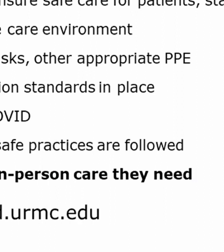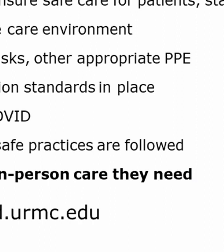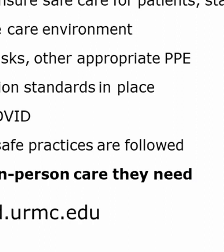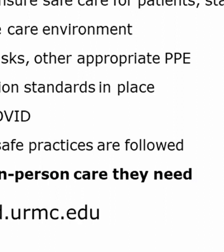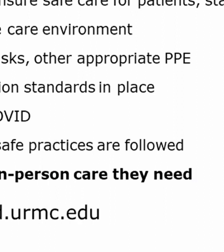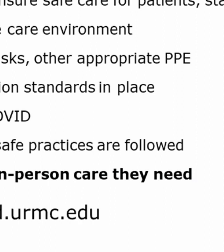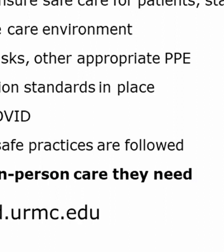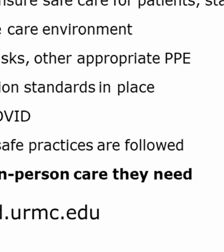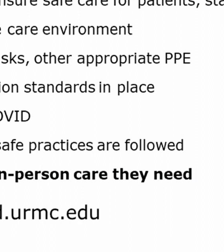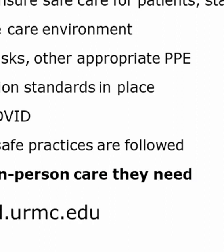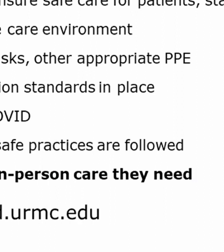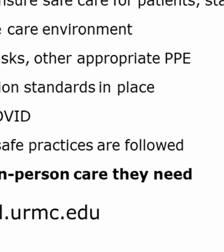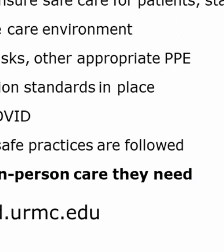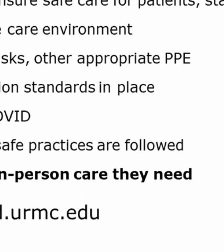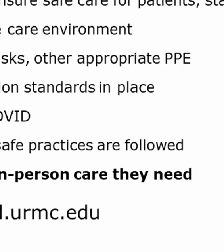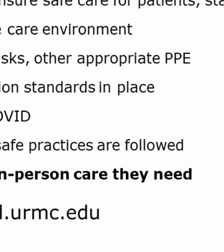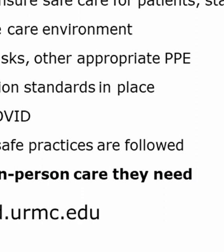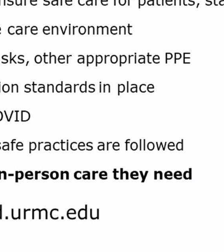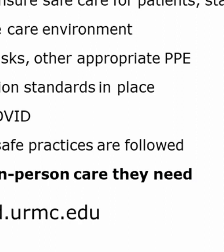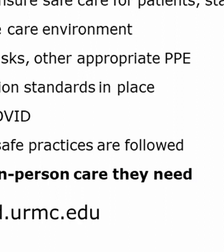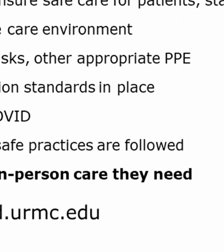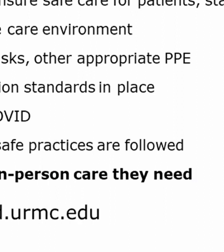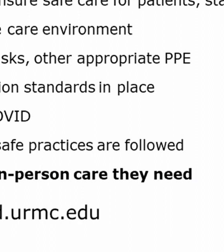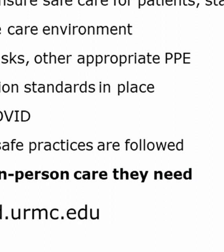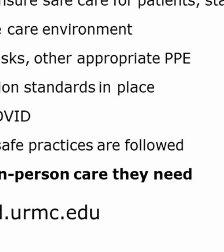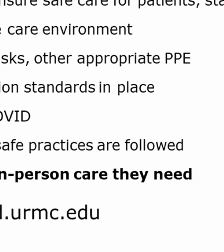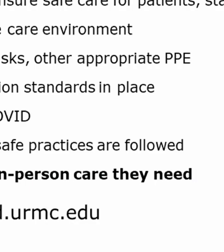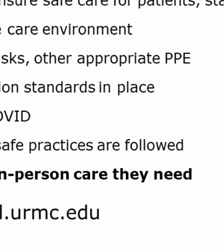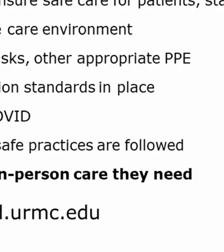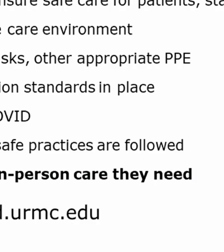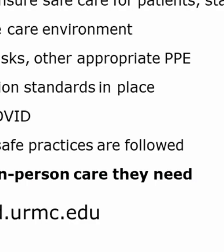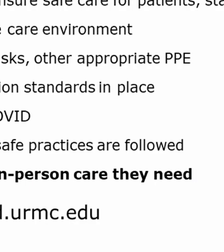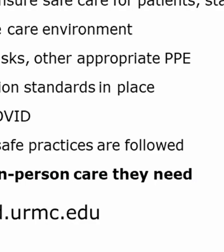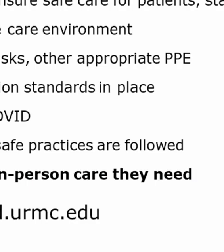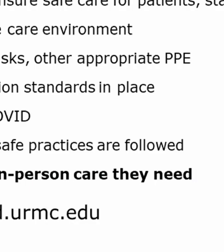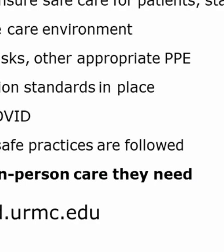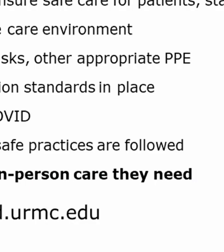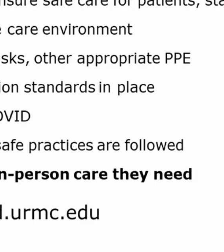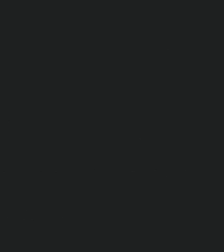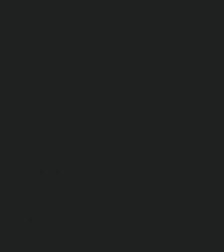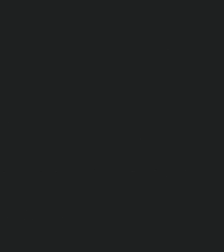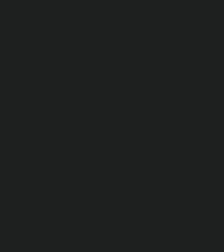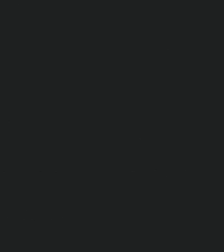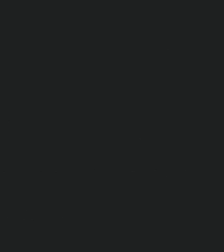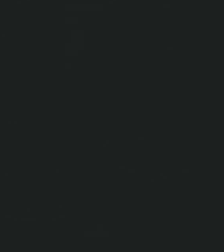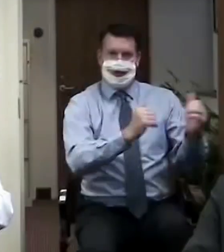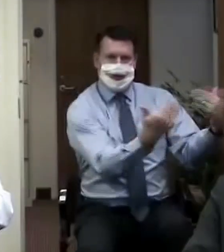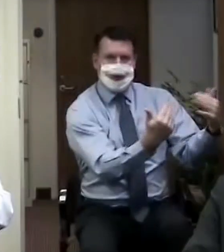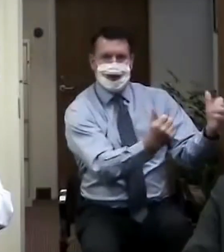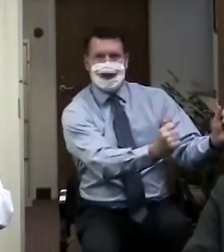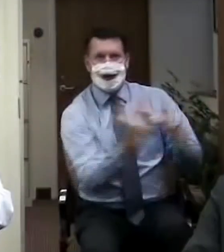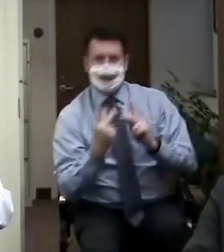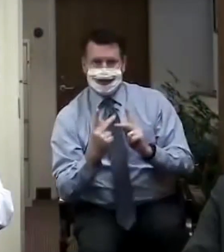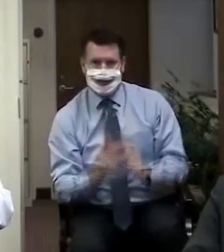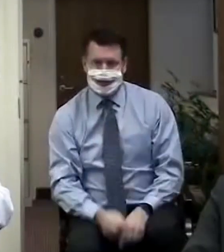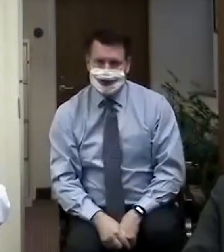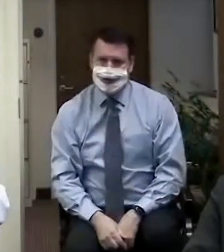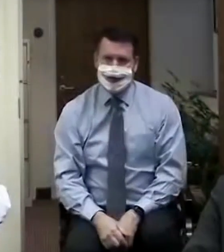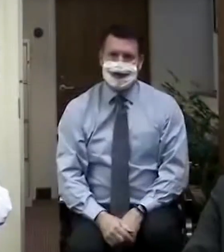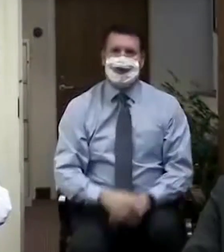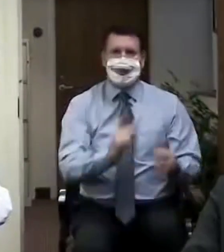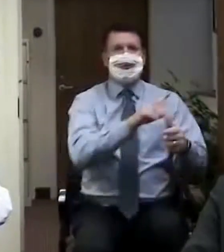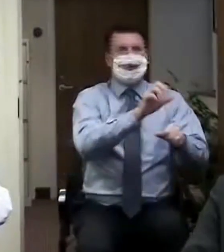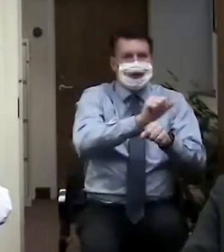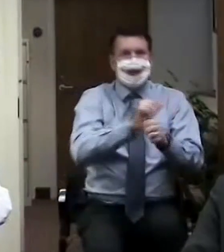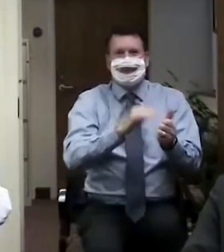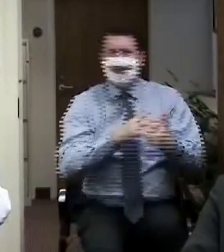redesigned.urmc.edu. With that, I thank you, and we'll open it up to questions. And first person I